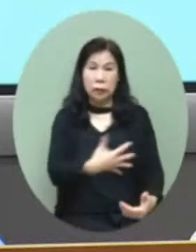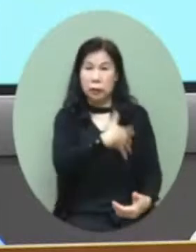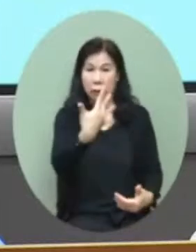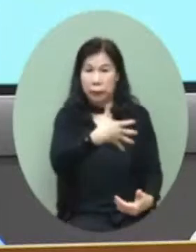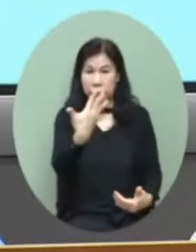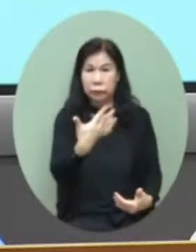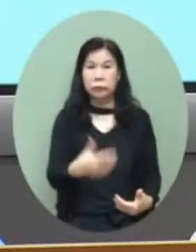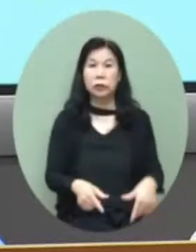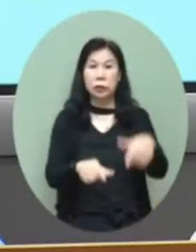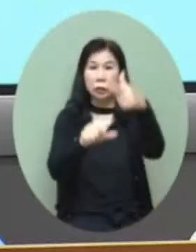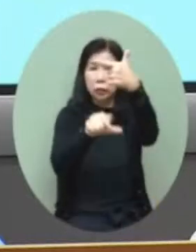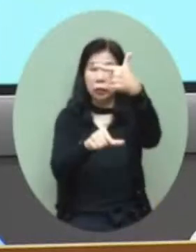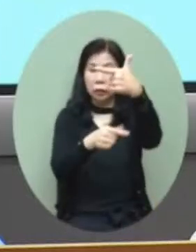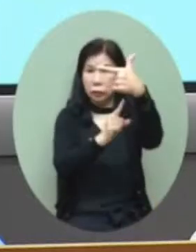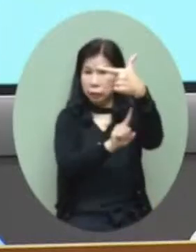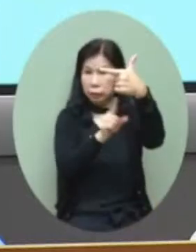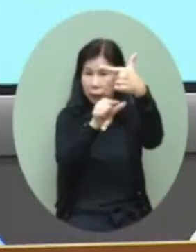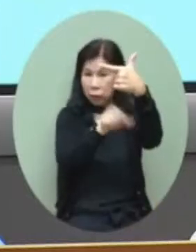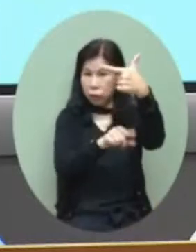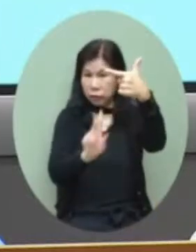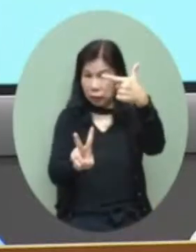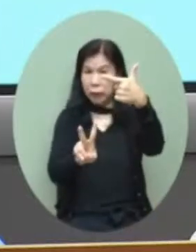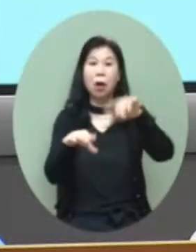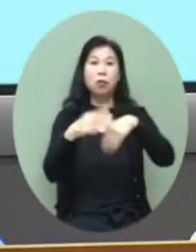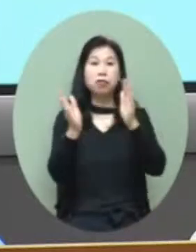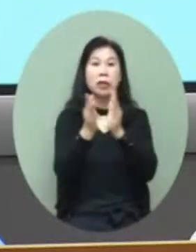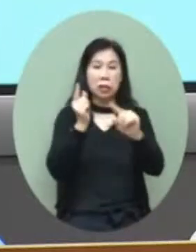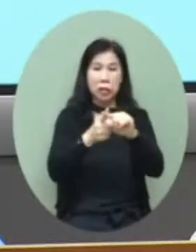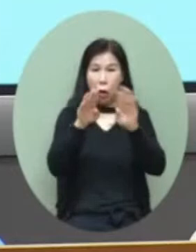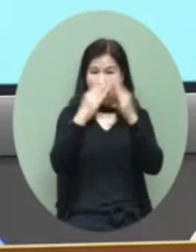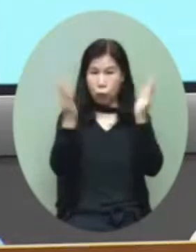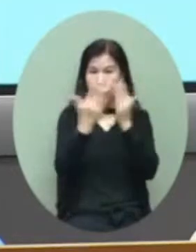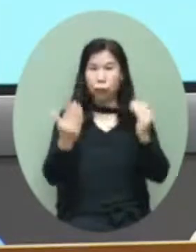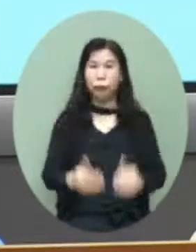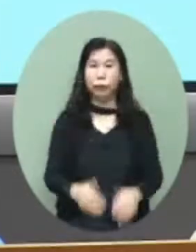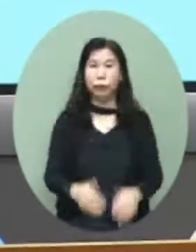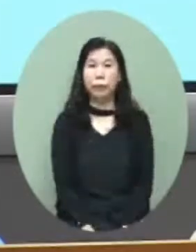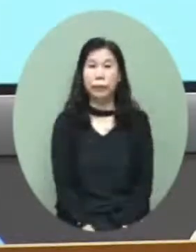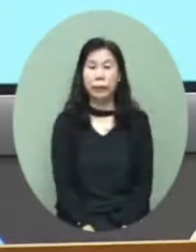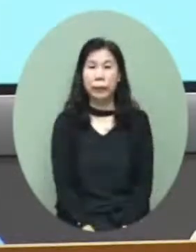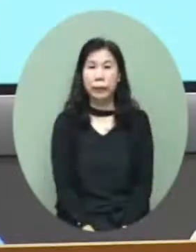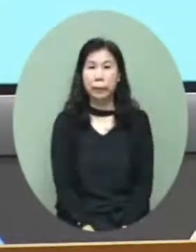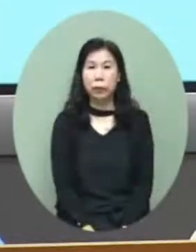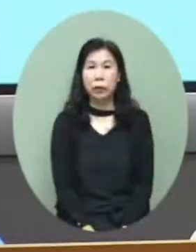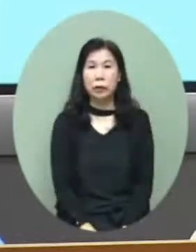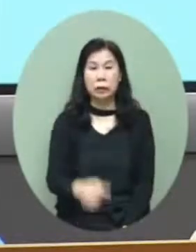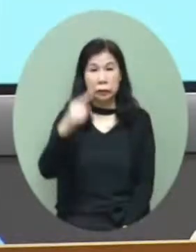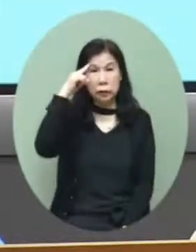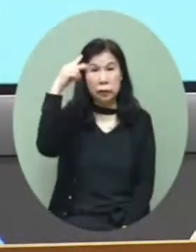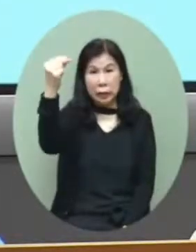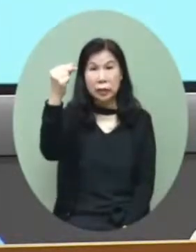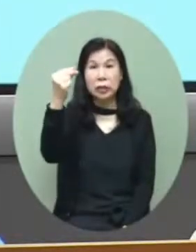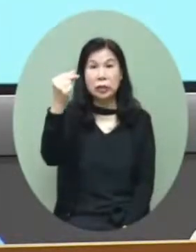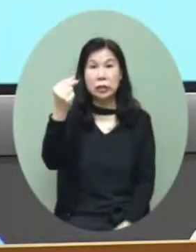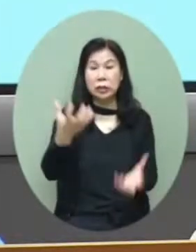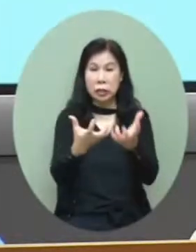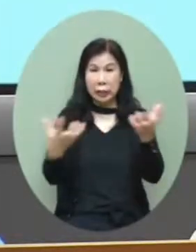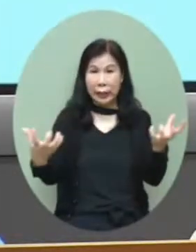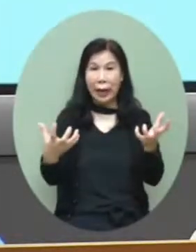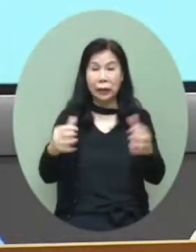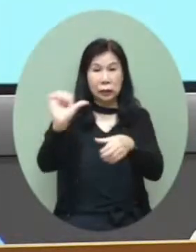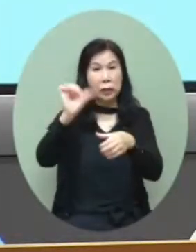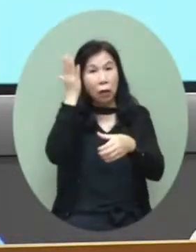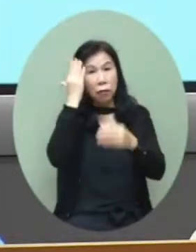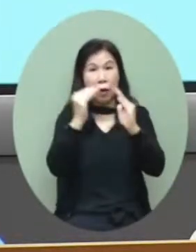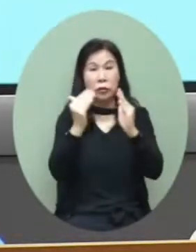quarantine arrangements. The new arrangement will take effect this Friday, that is the 12th of August.